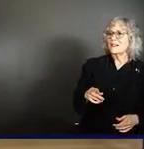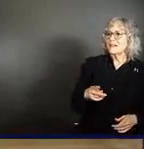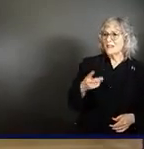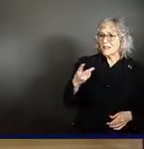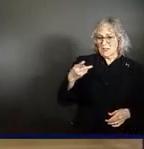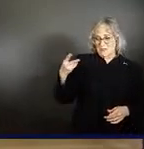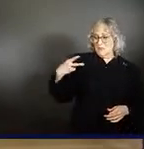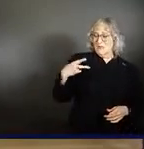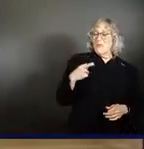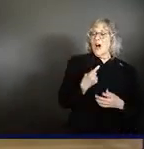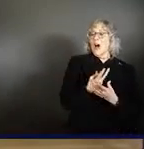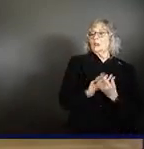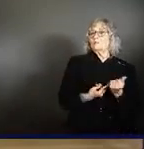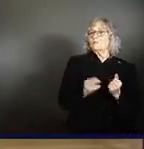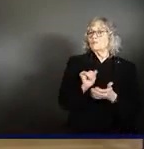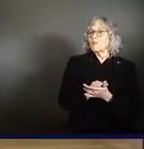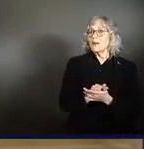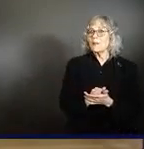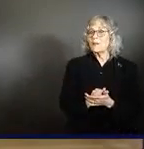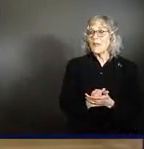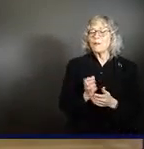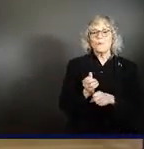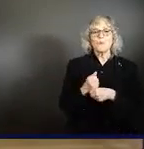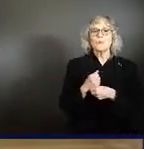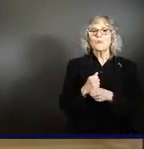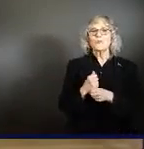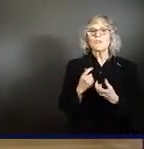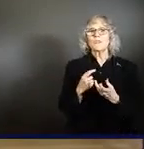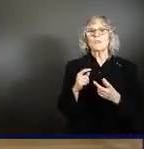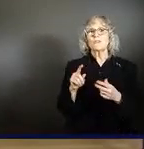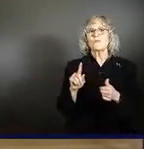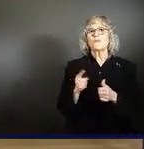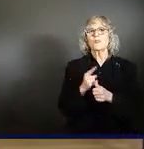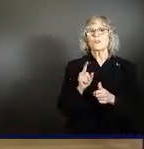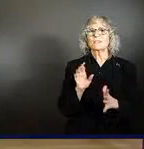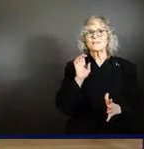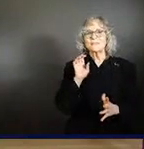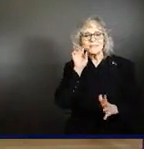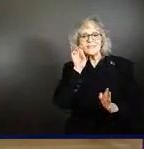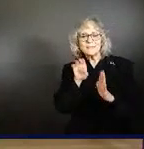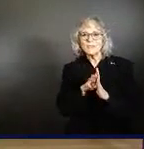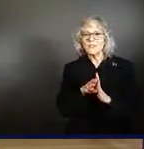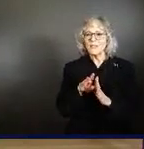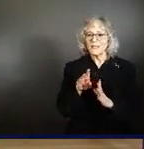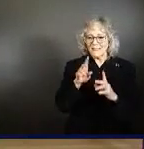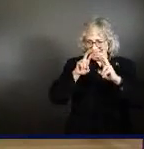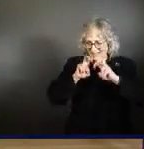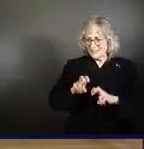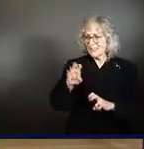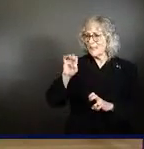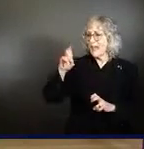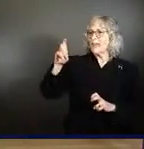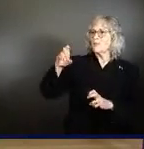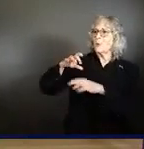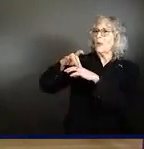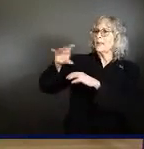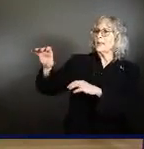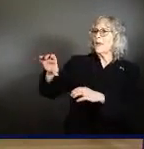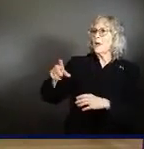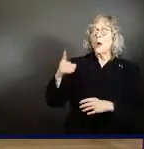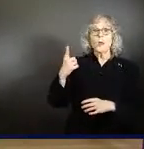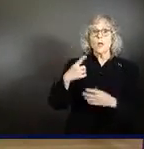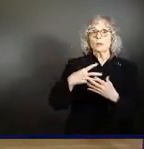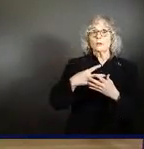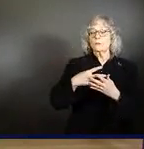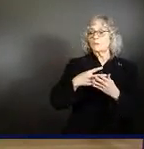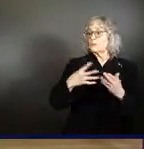of within producing these very first images. Like the analysis of the exoplanet, in one day we have like one spectrum already. So